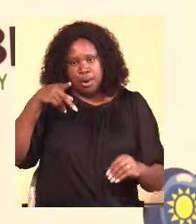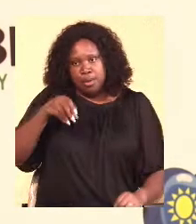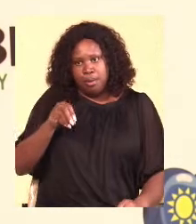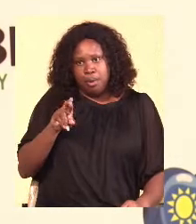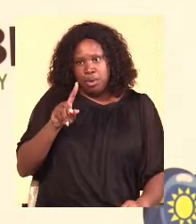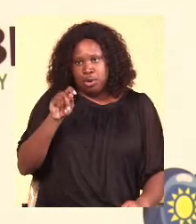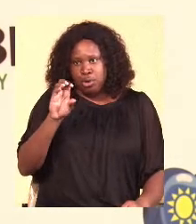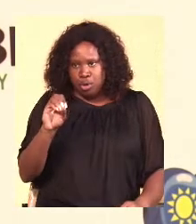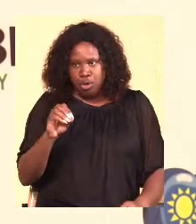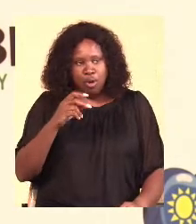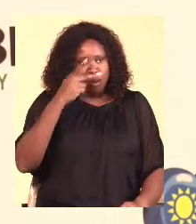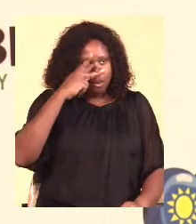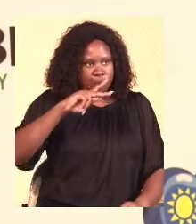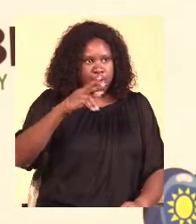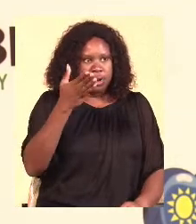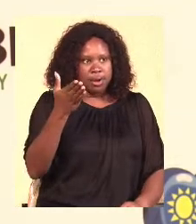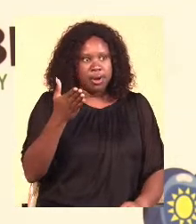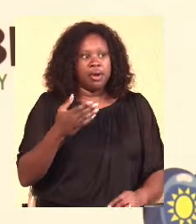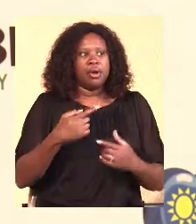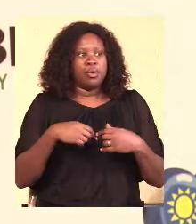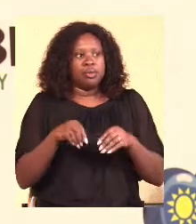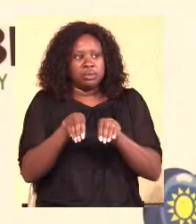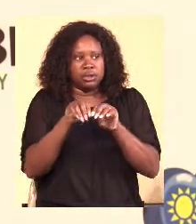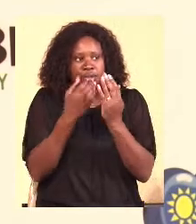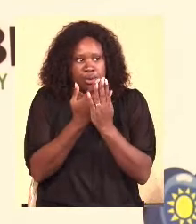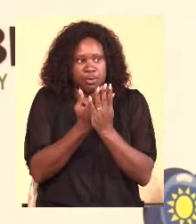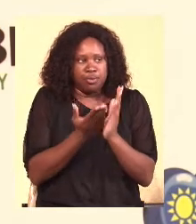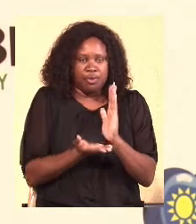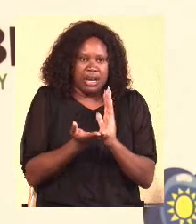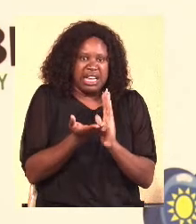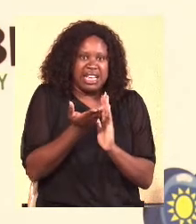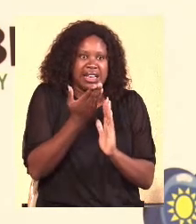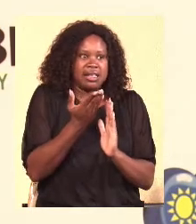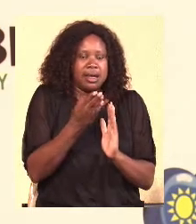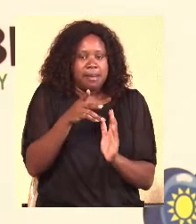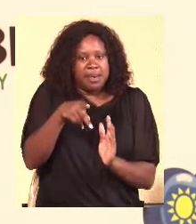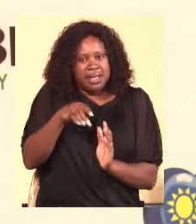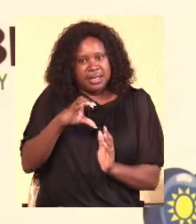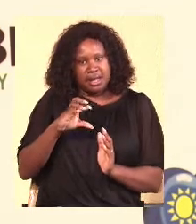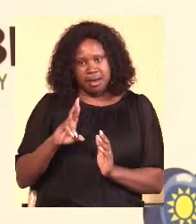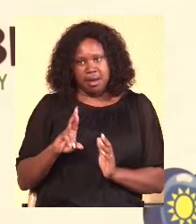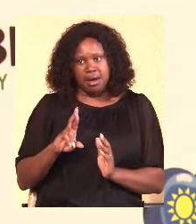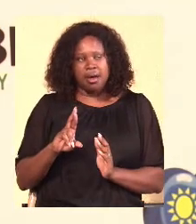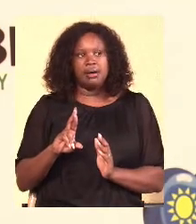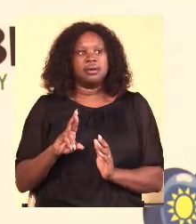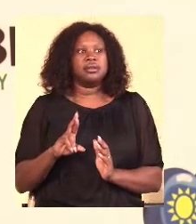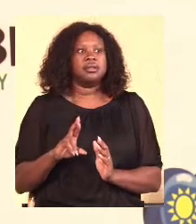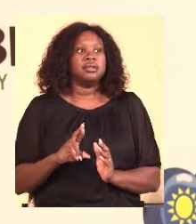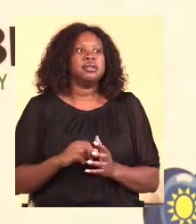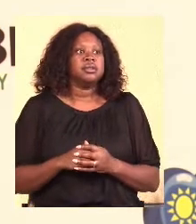Portugal, we have put together a proposal for increasing our PCR and diagnostic